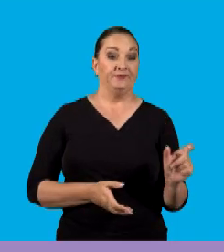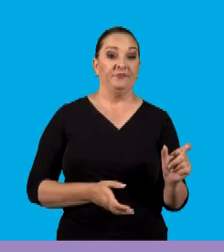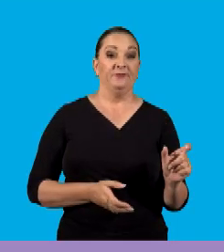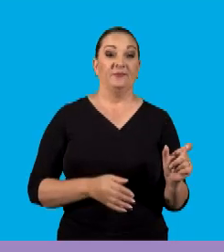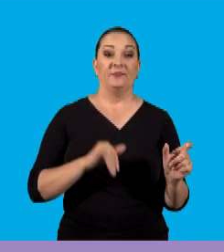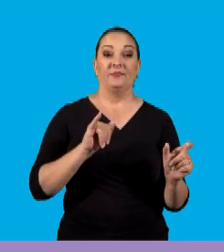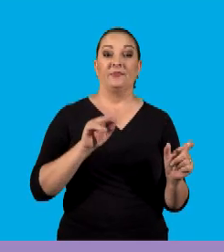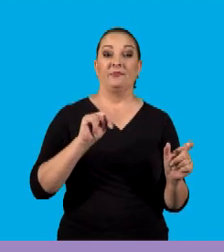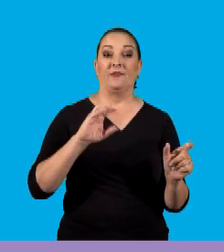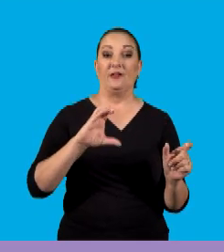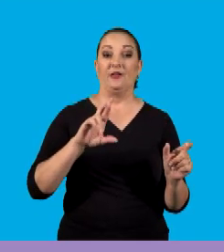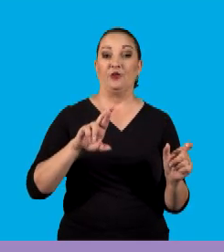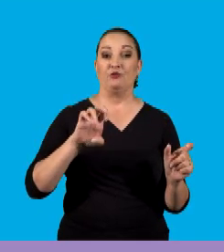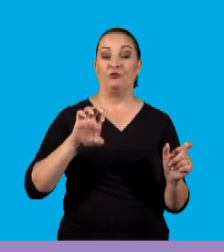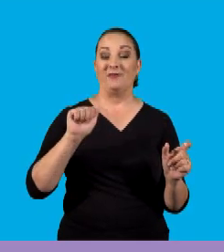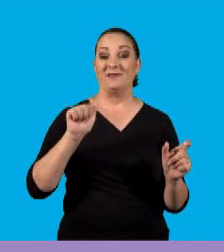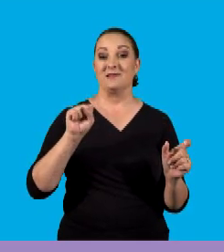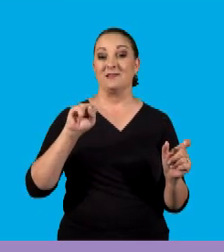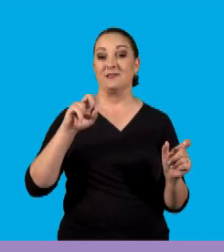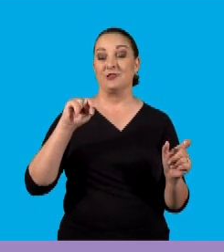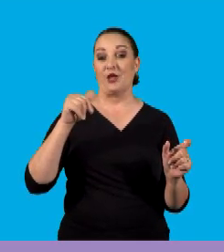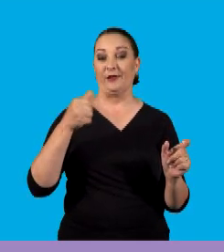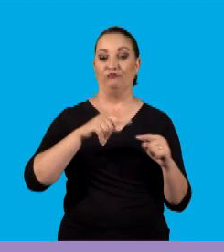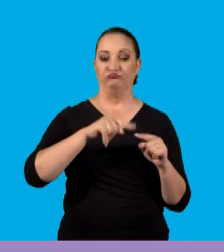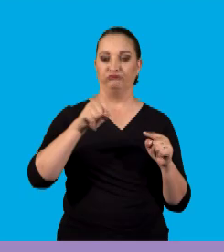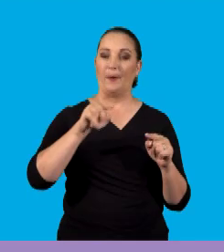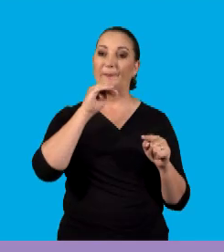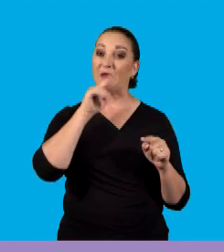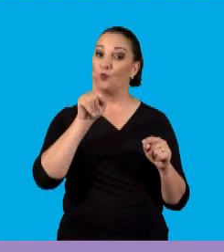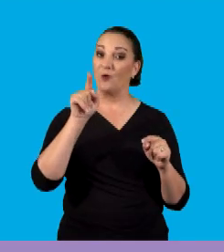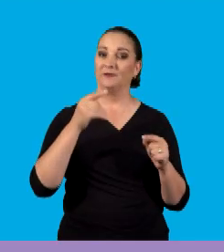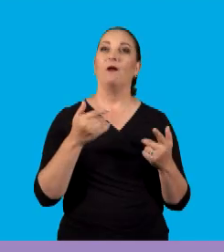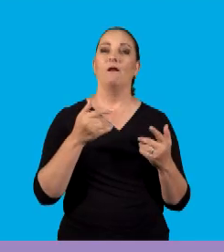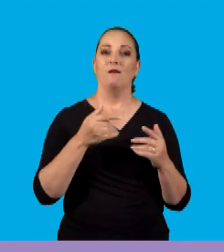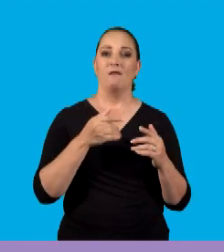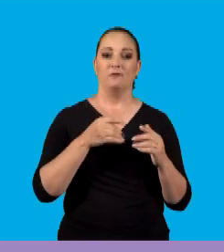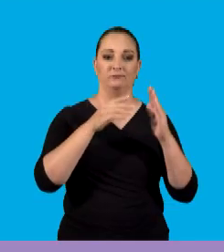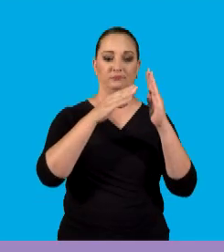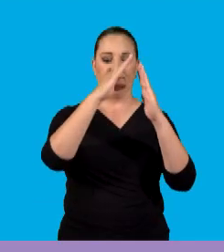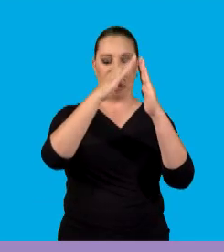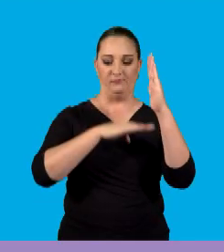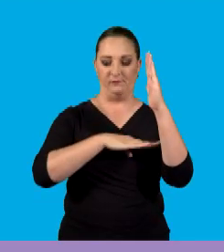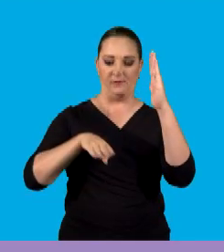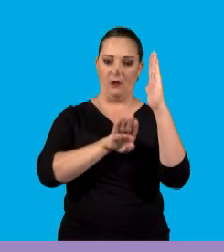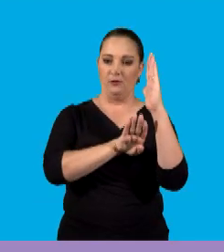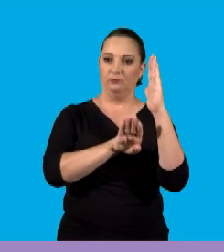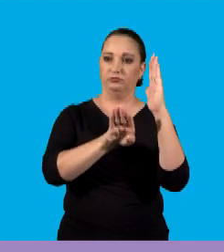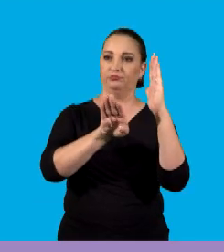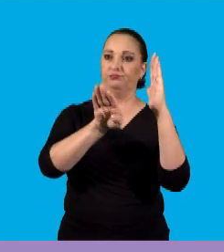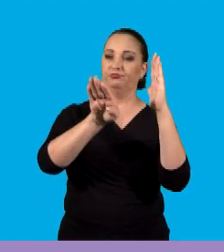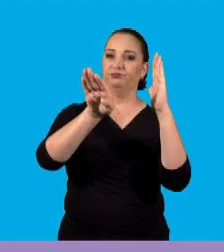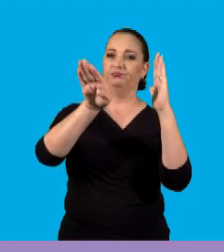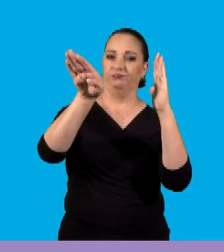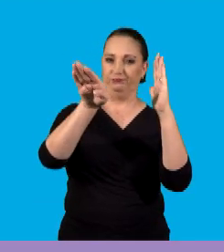graph. Then we are going to look at increasing graph. Then an increasing graph here refers to a graph where